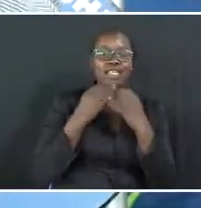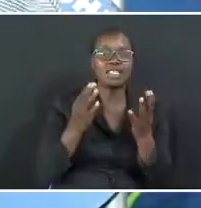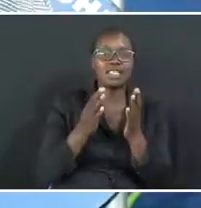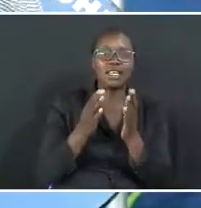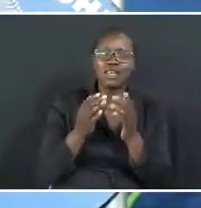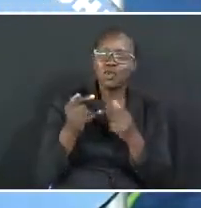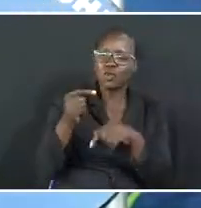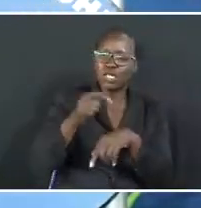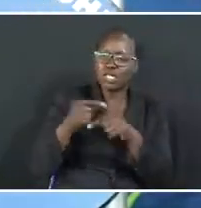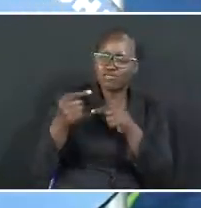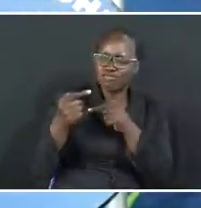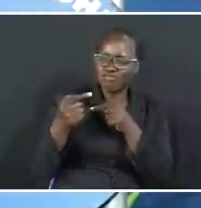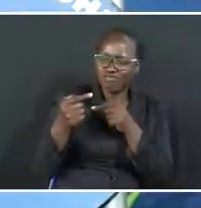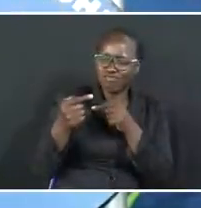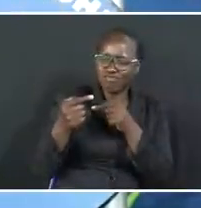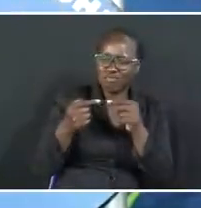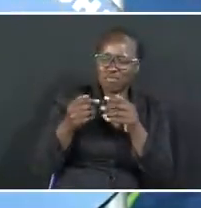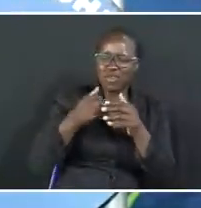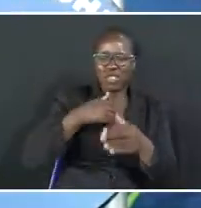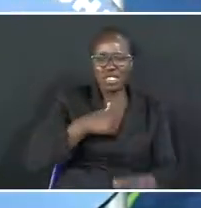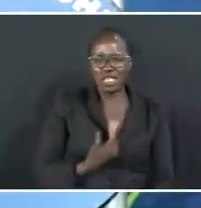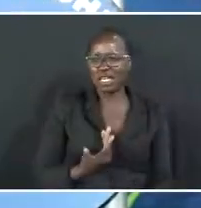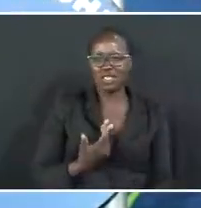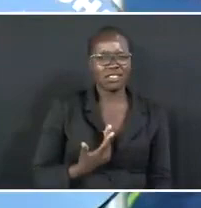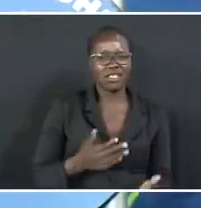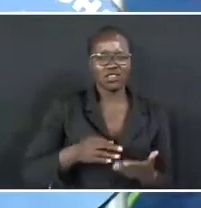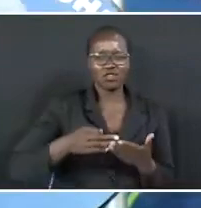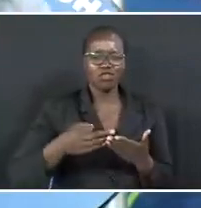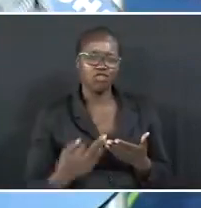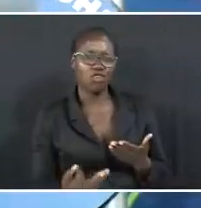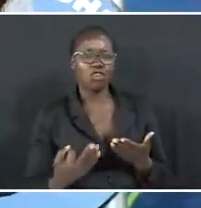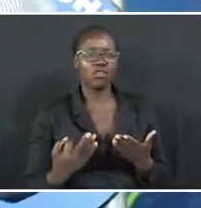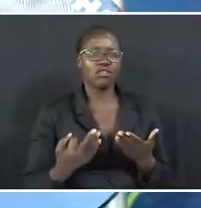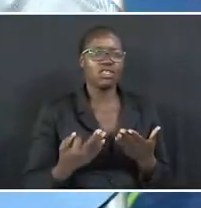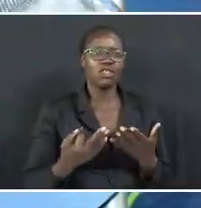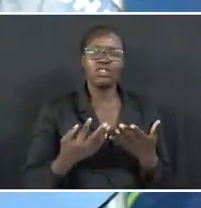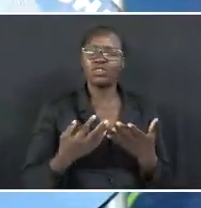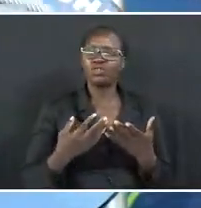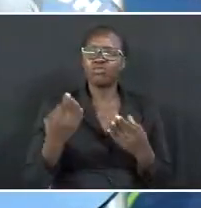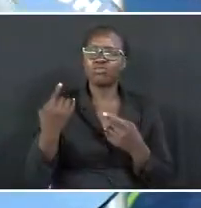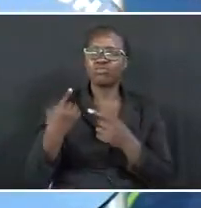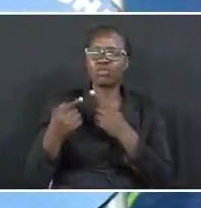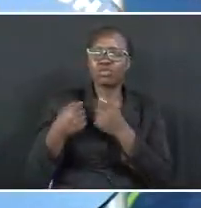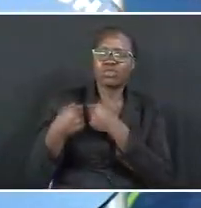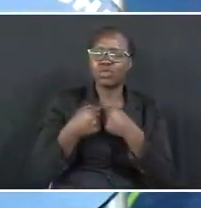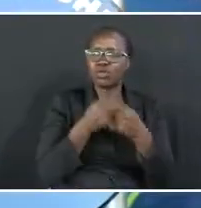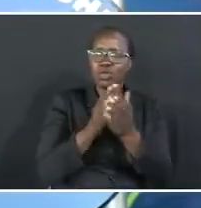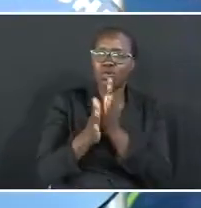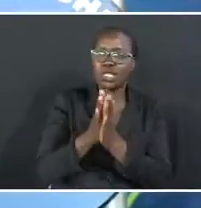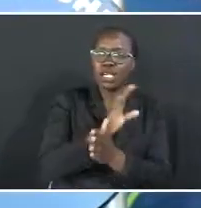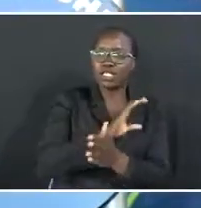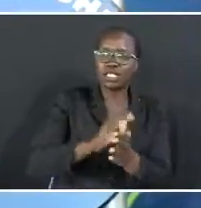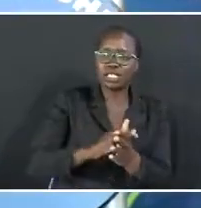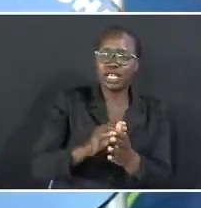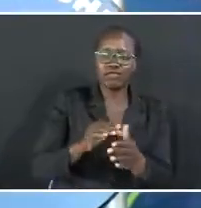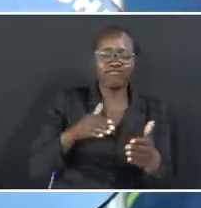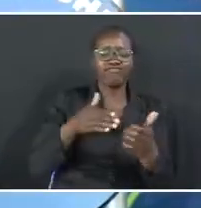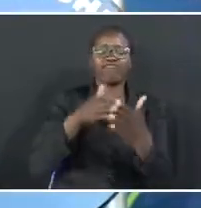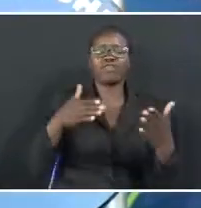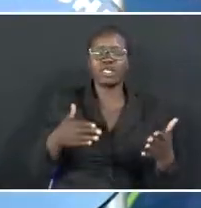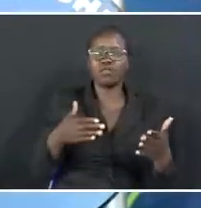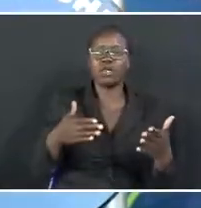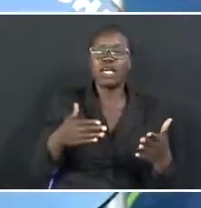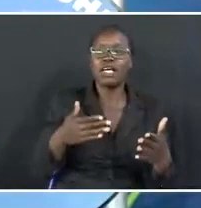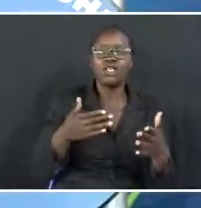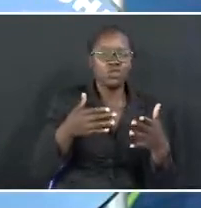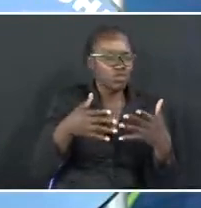time, you tend to get tired. You tend to fall. You tend to go through those storms without Christ and you stumble. You